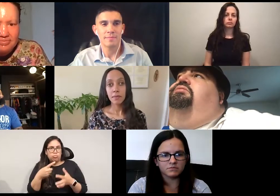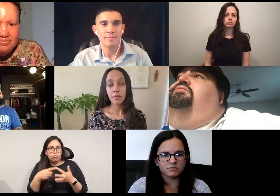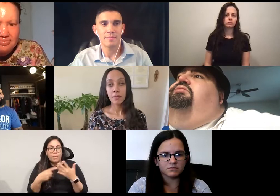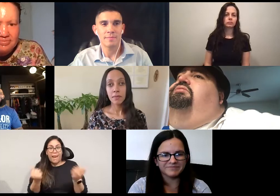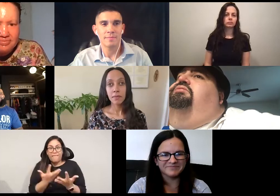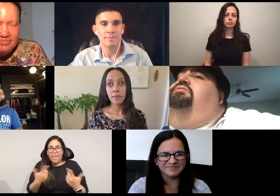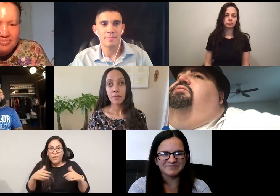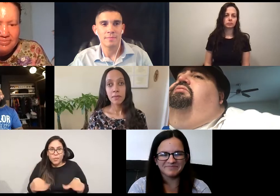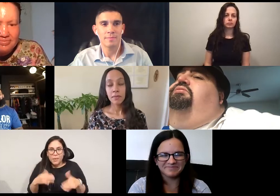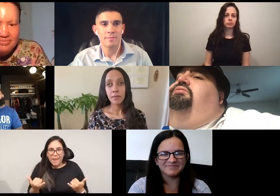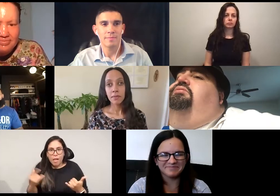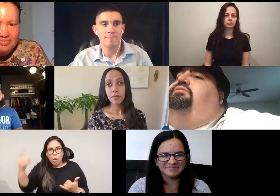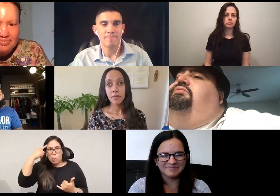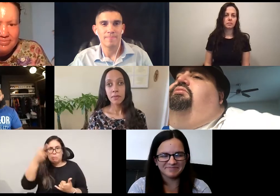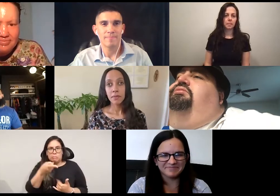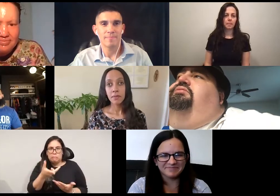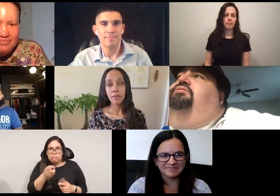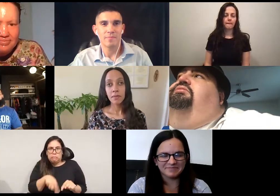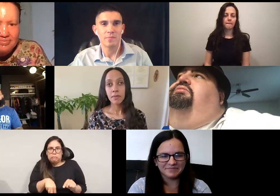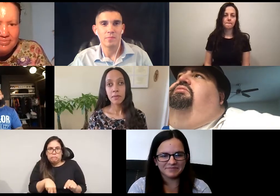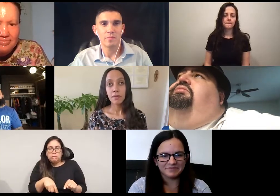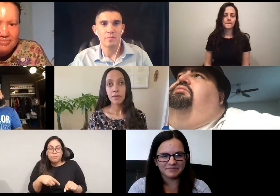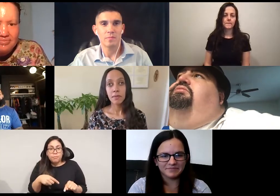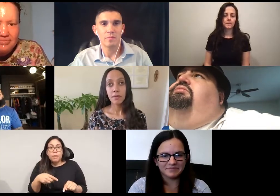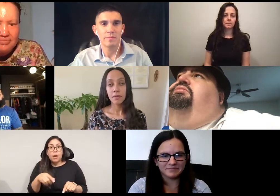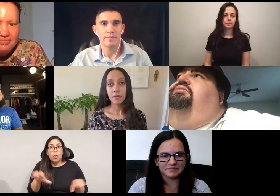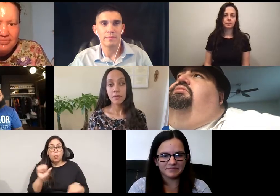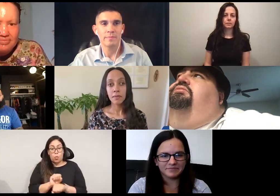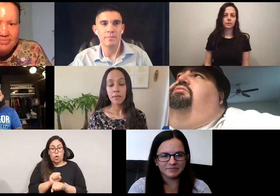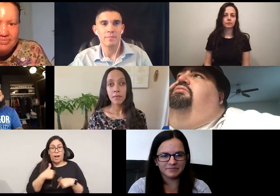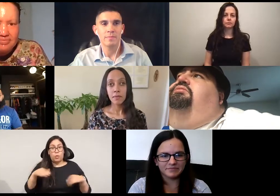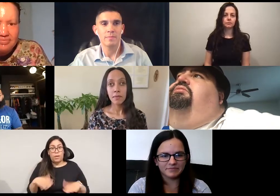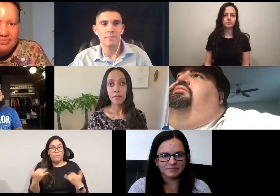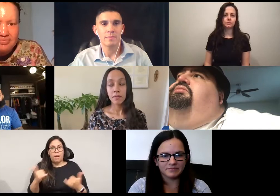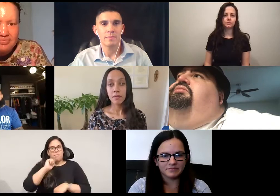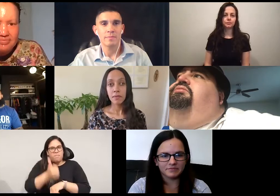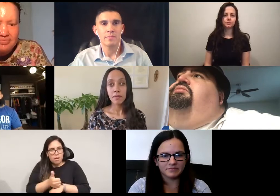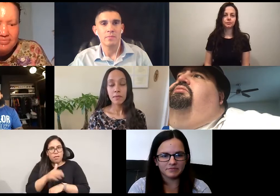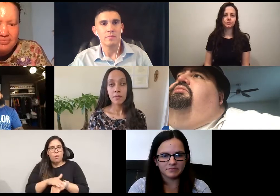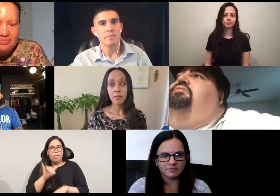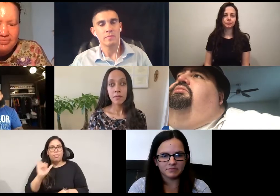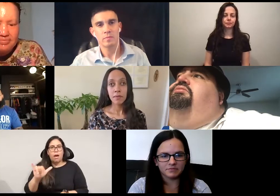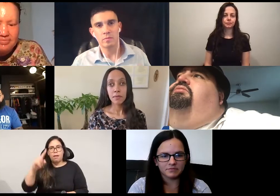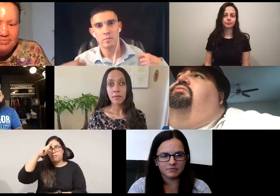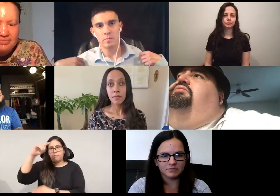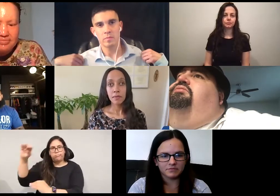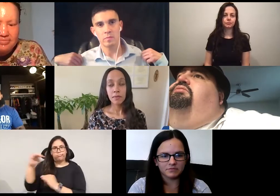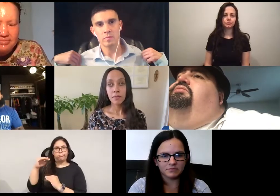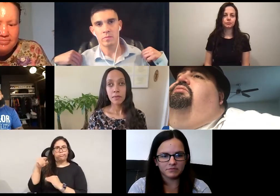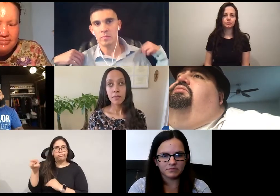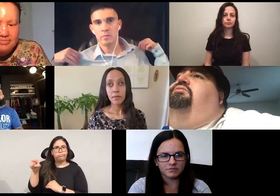now. And really the work that I do now is based upon that of the limitations that